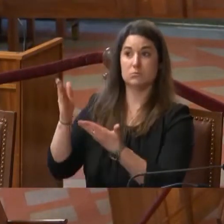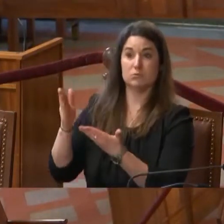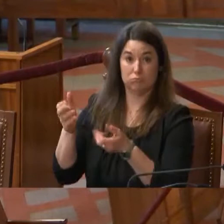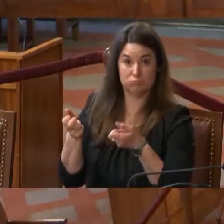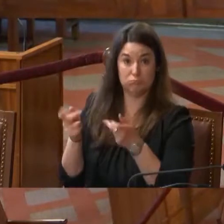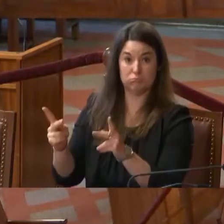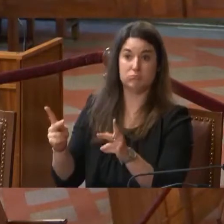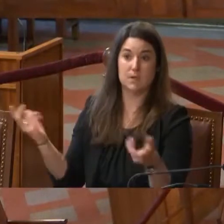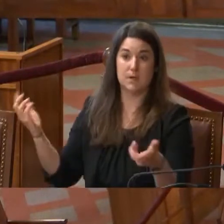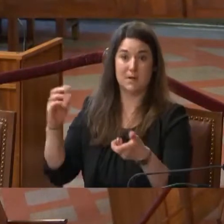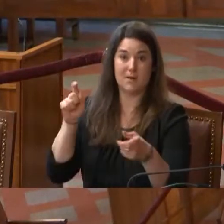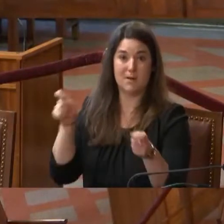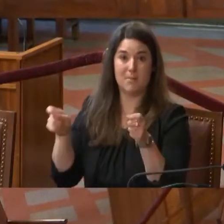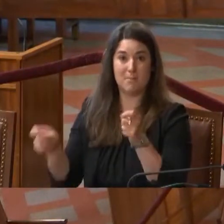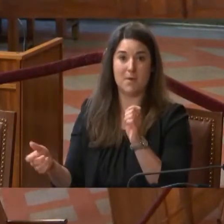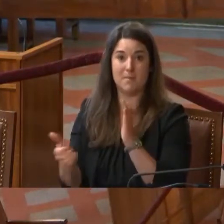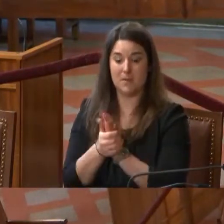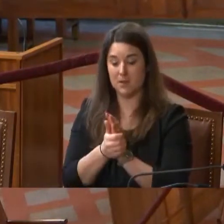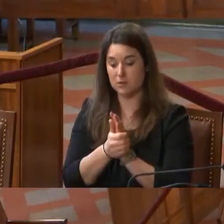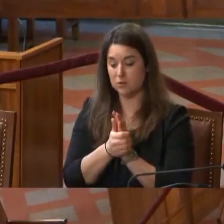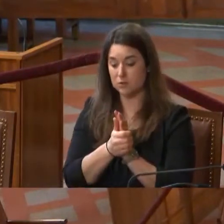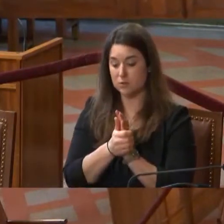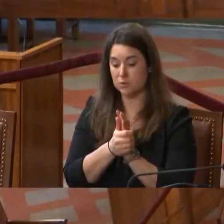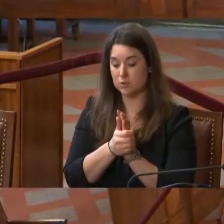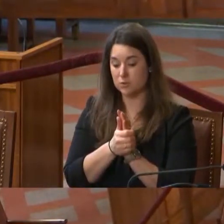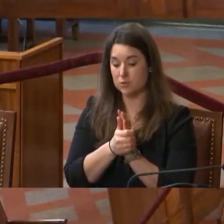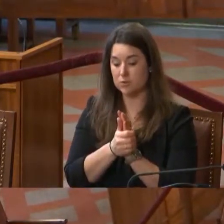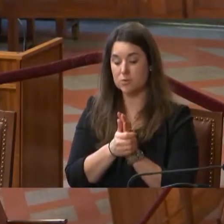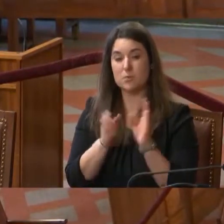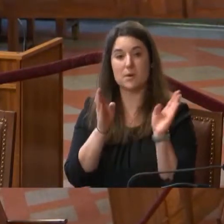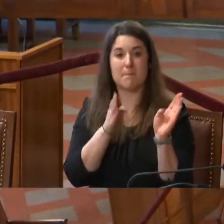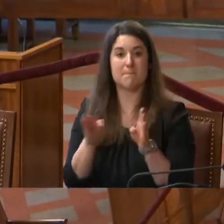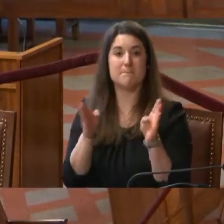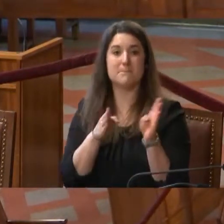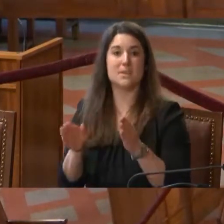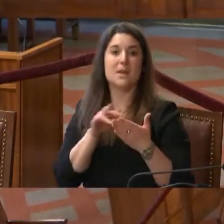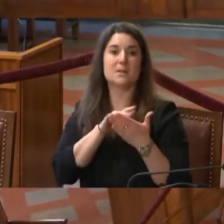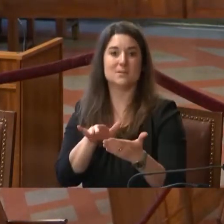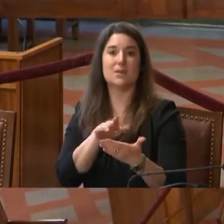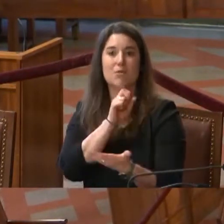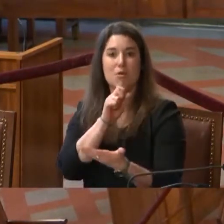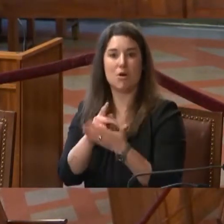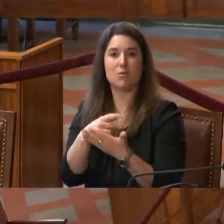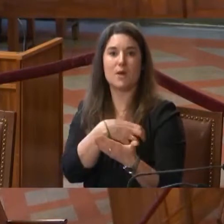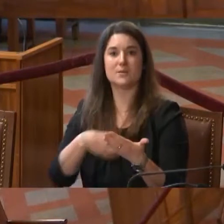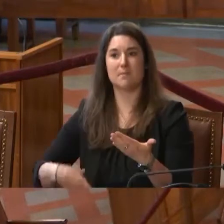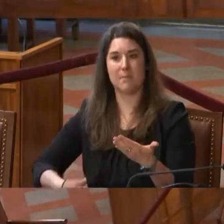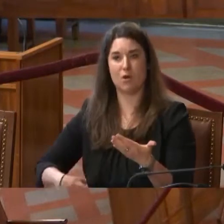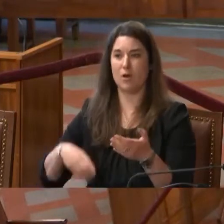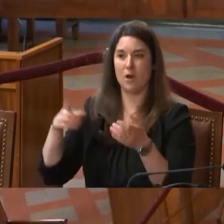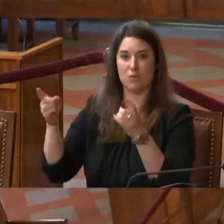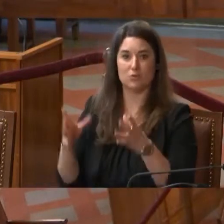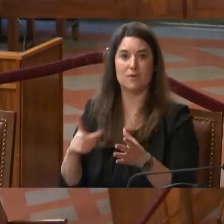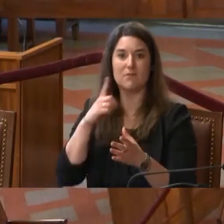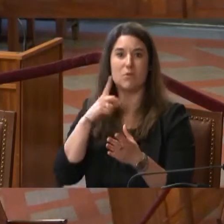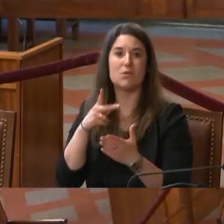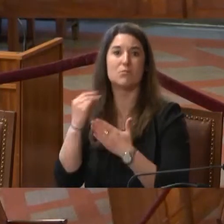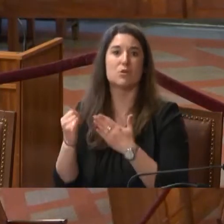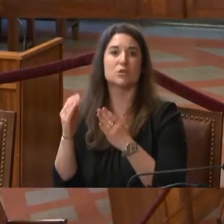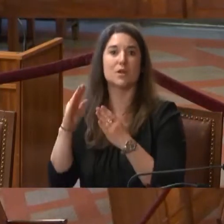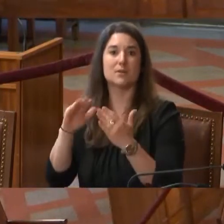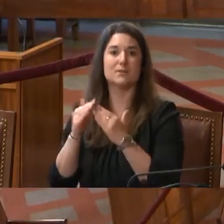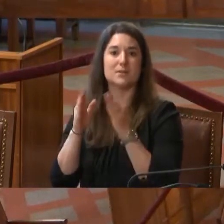an Amendment to the Yale Tried Planning Study and Authorizing the Mayor and Director of the Department of City